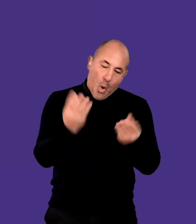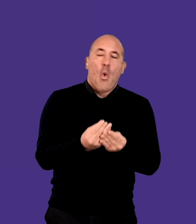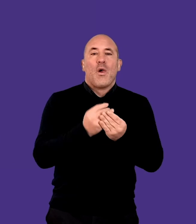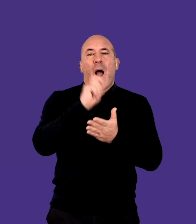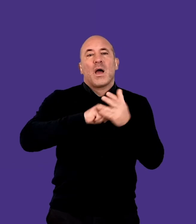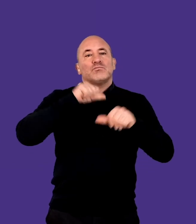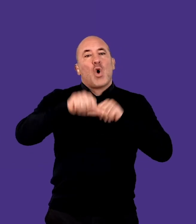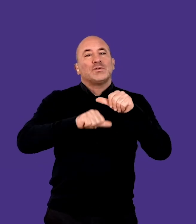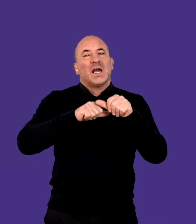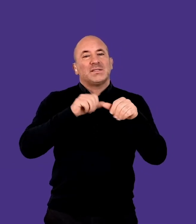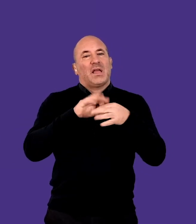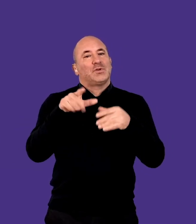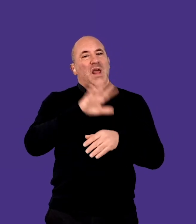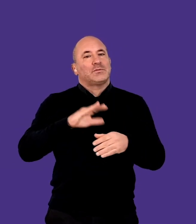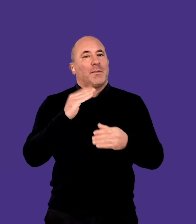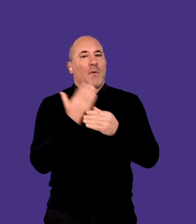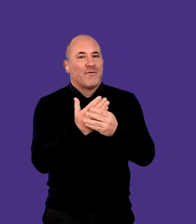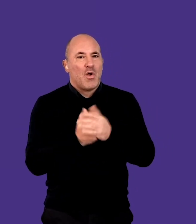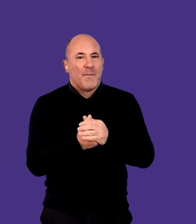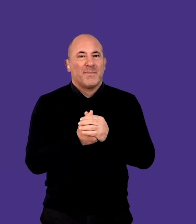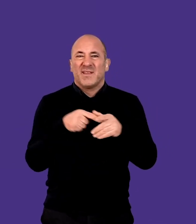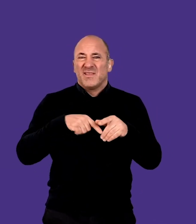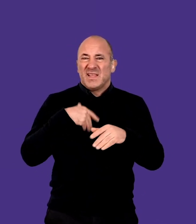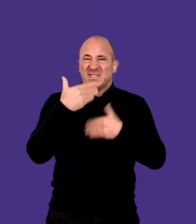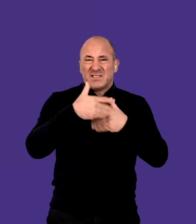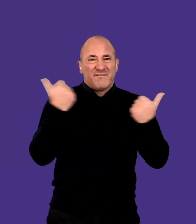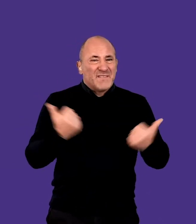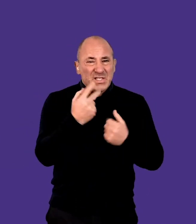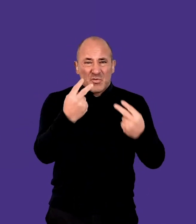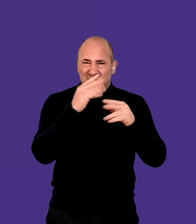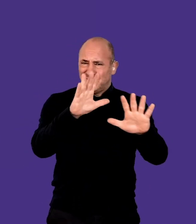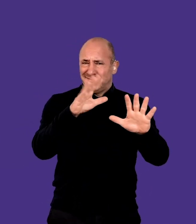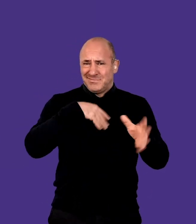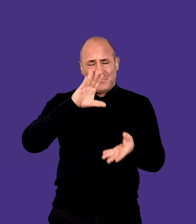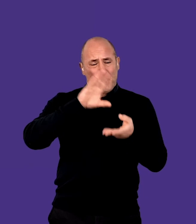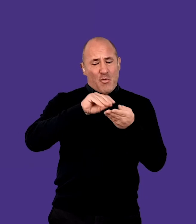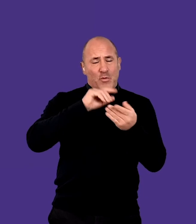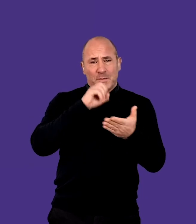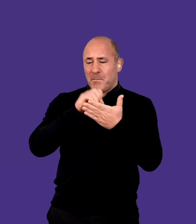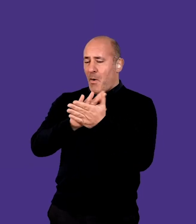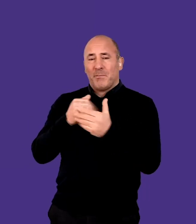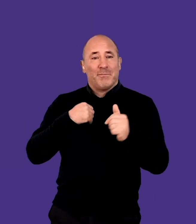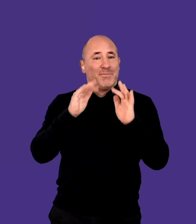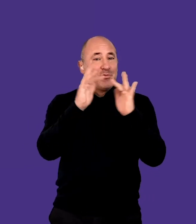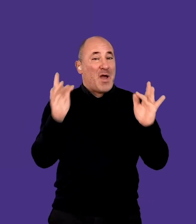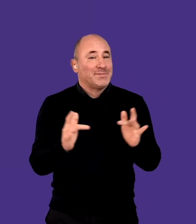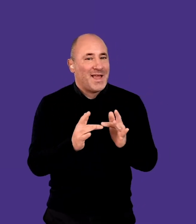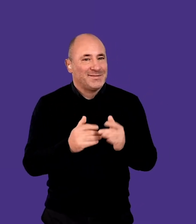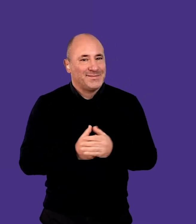about the whole application process for the National Portfolio. If you're watching after the sessions have happened, don't worry,